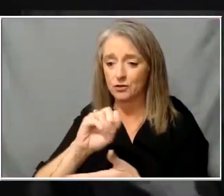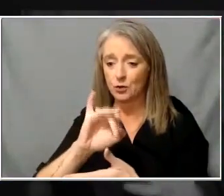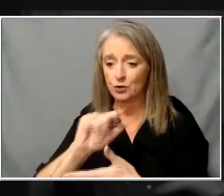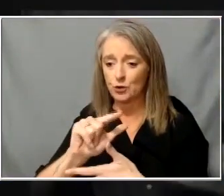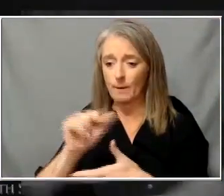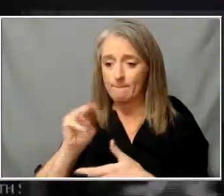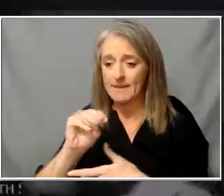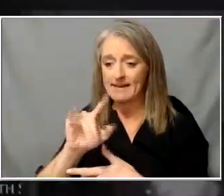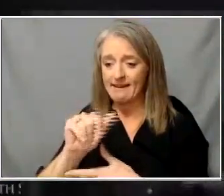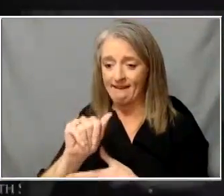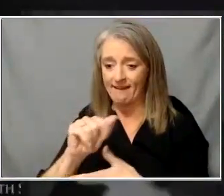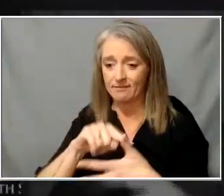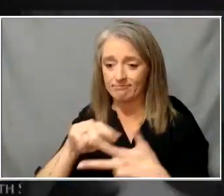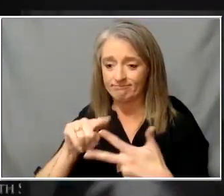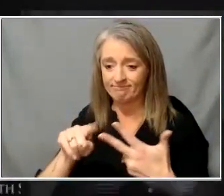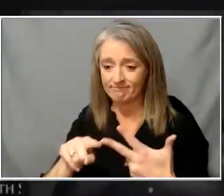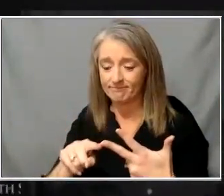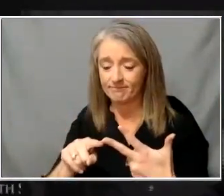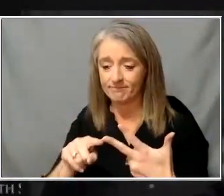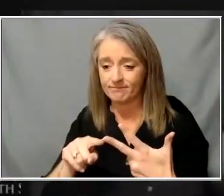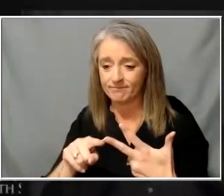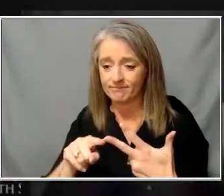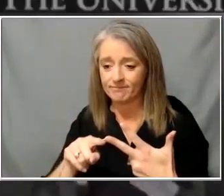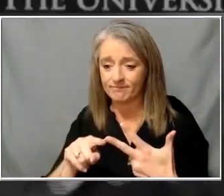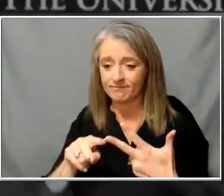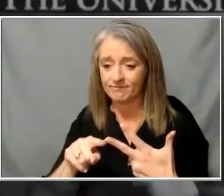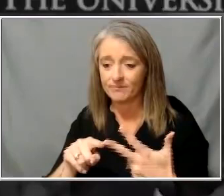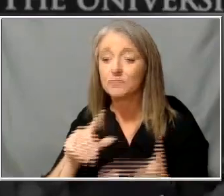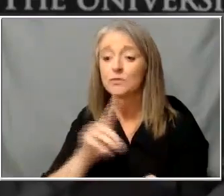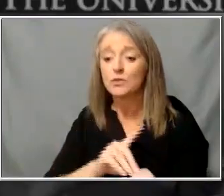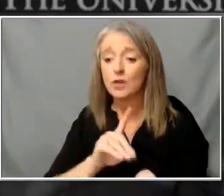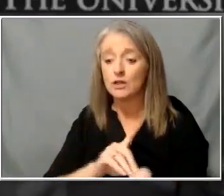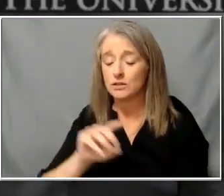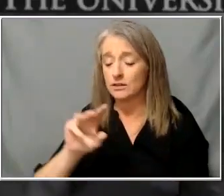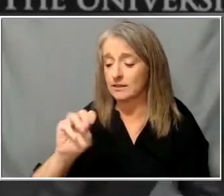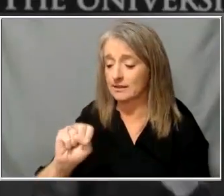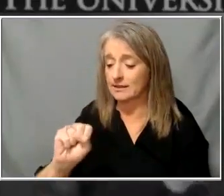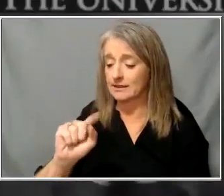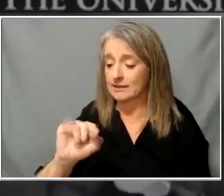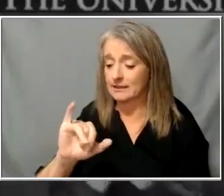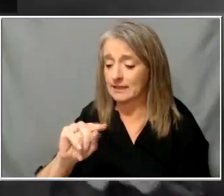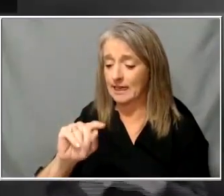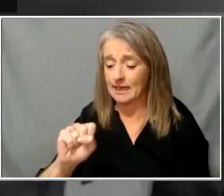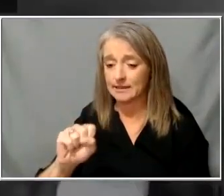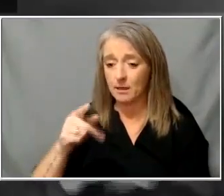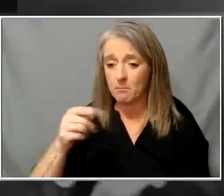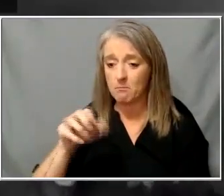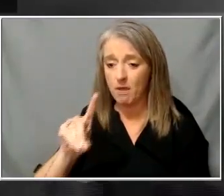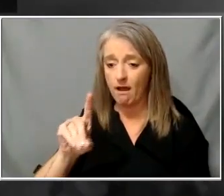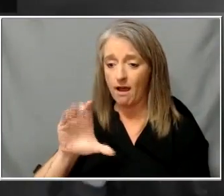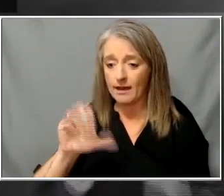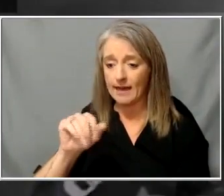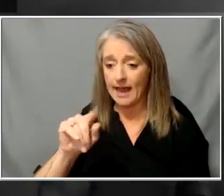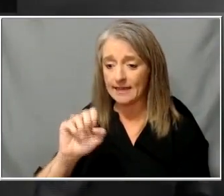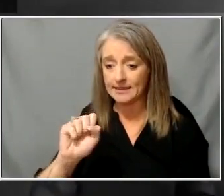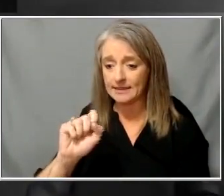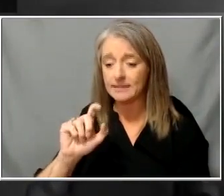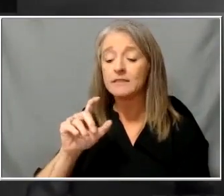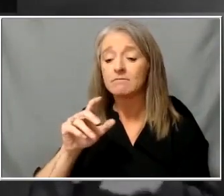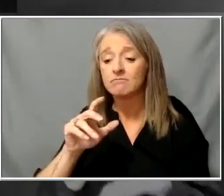Medical Update and Open Mics with Dr. Stites podcast. Now everywhere podcasts are available.